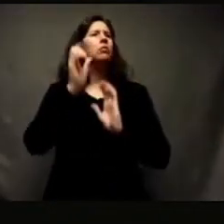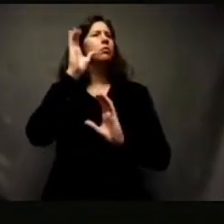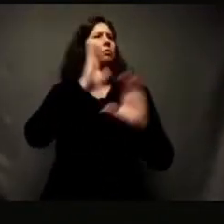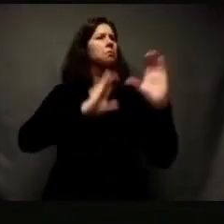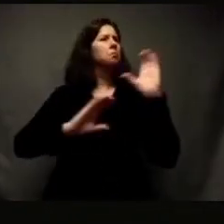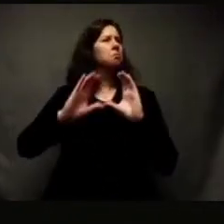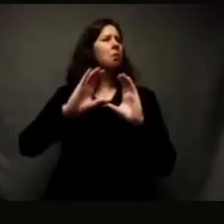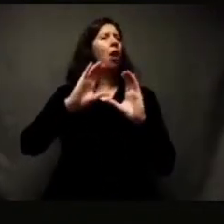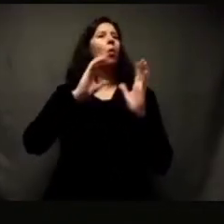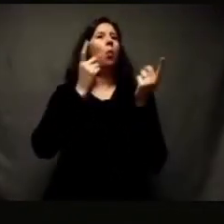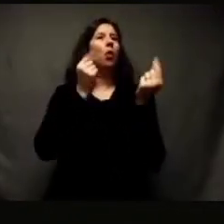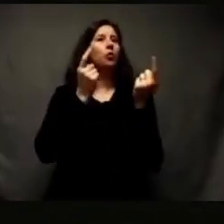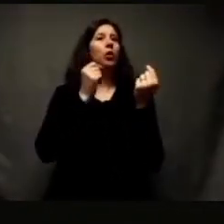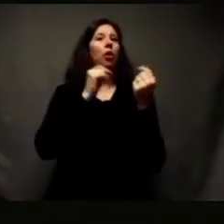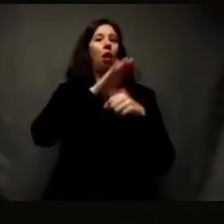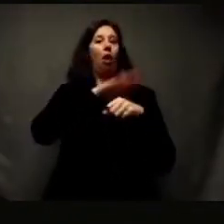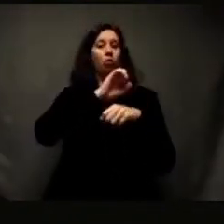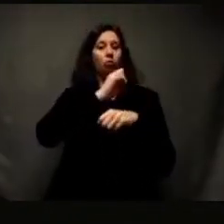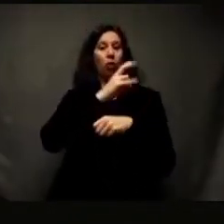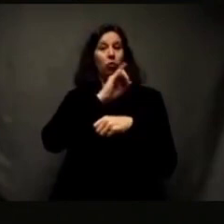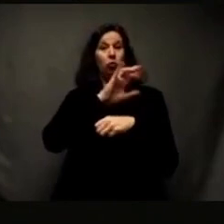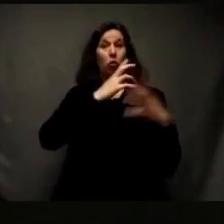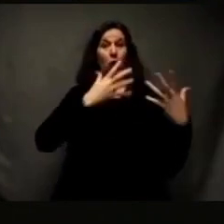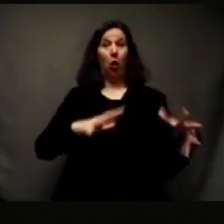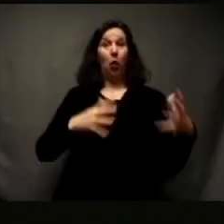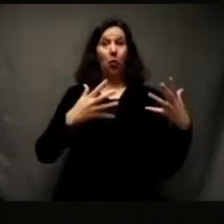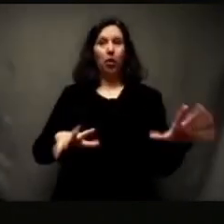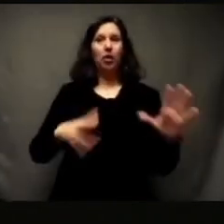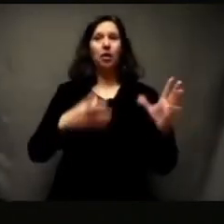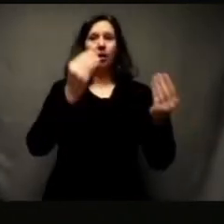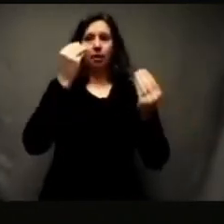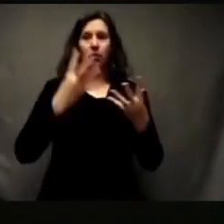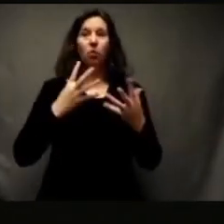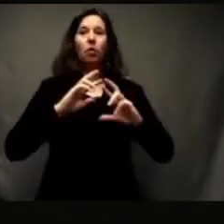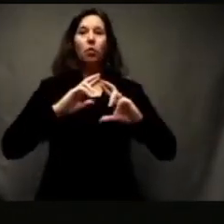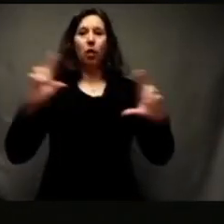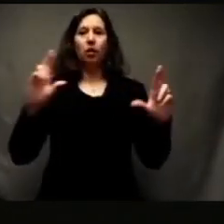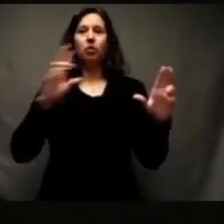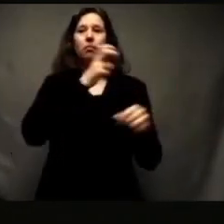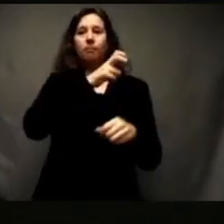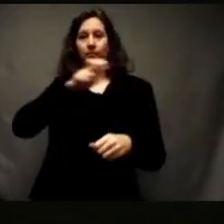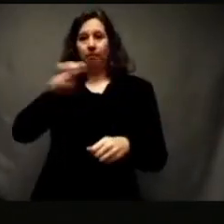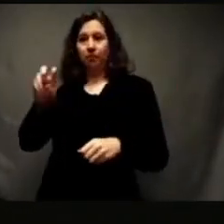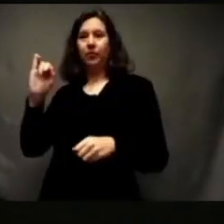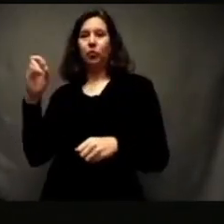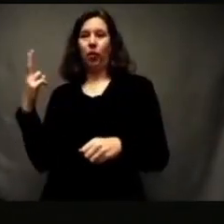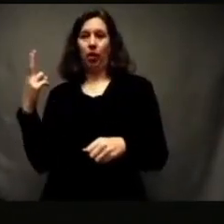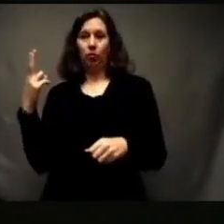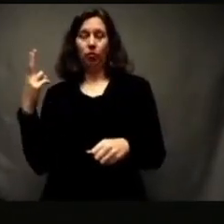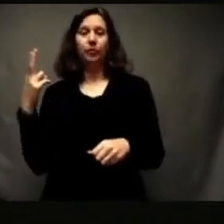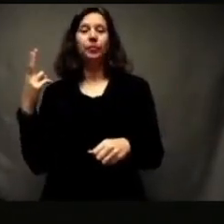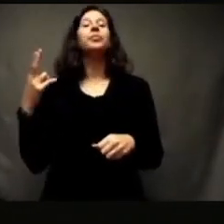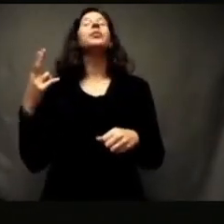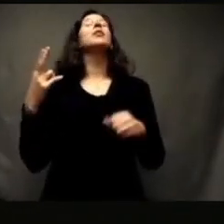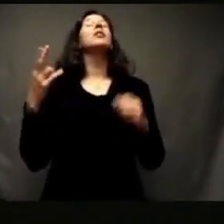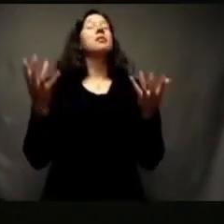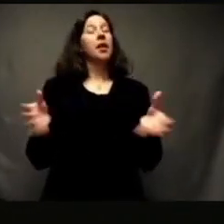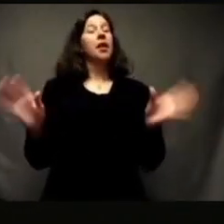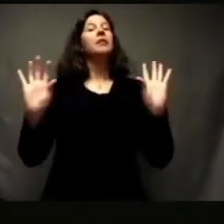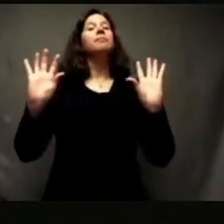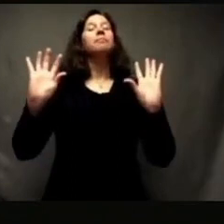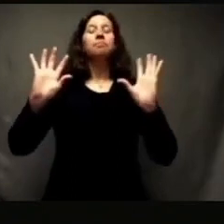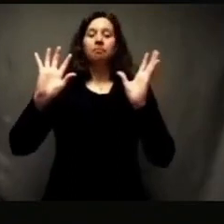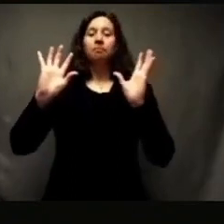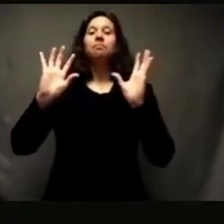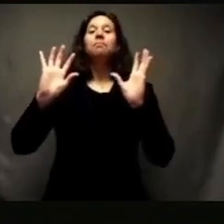should they be doing on ScratchJr already that signal to us that they're ready to move to Scratch? Then we'll talk a little bit more about how